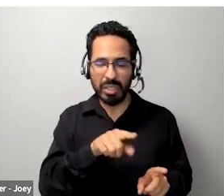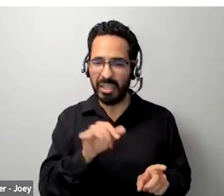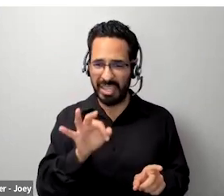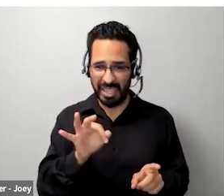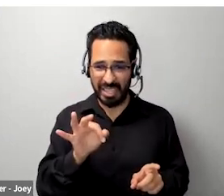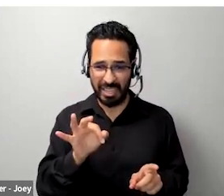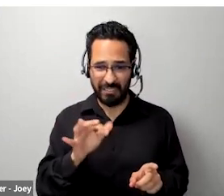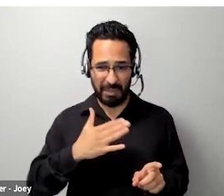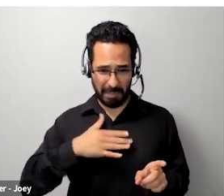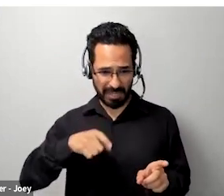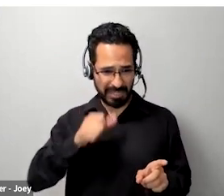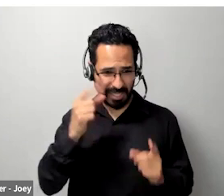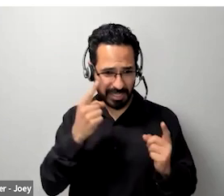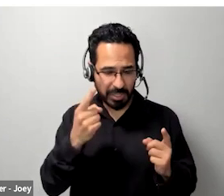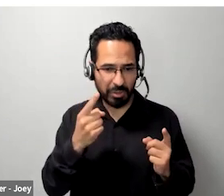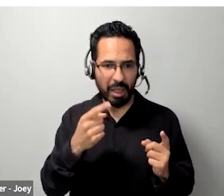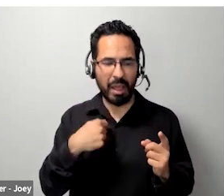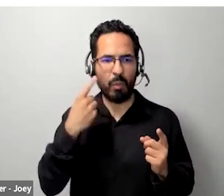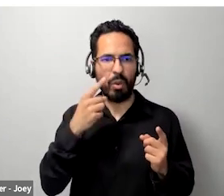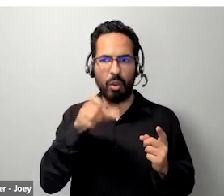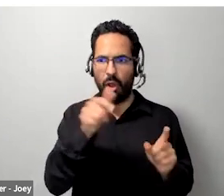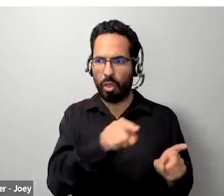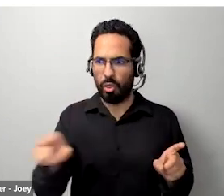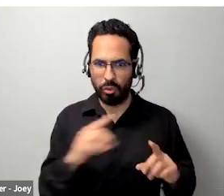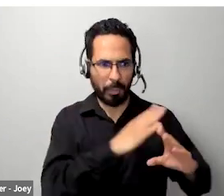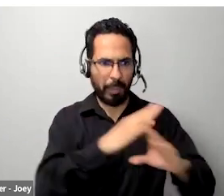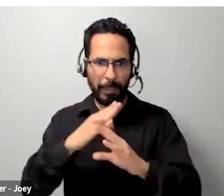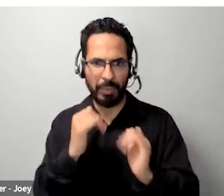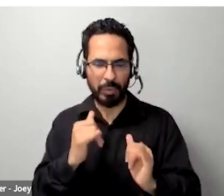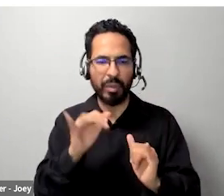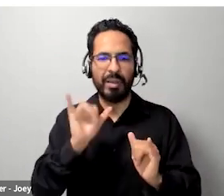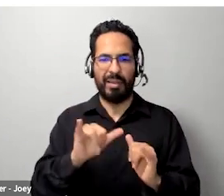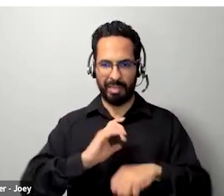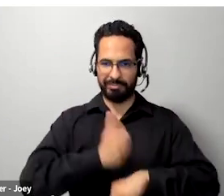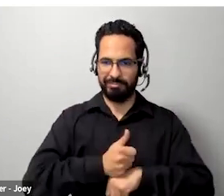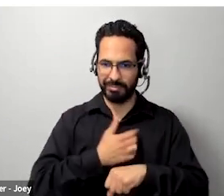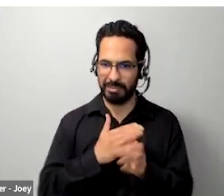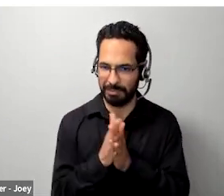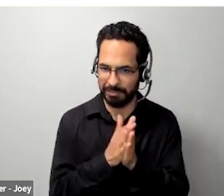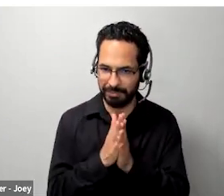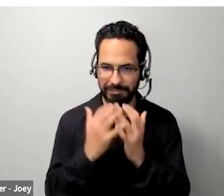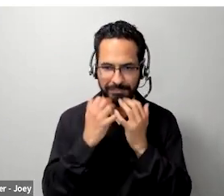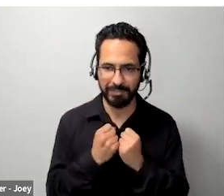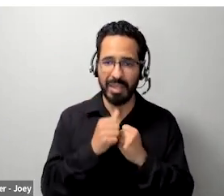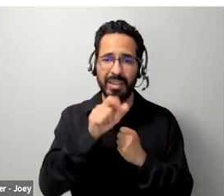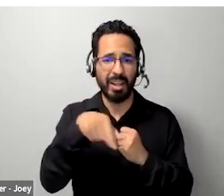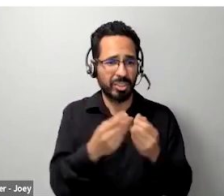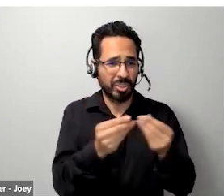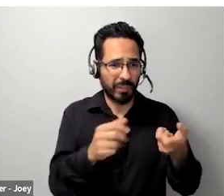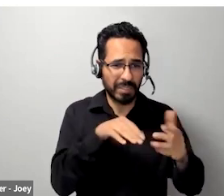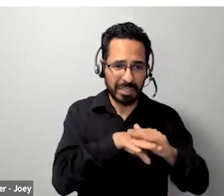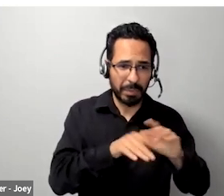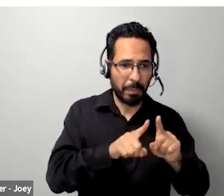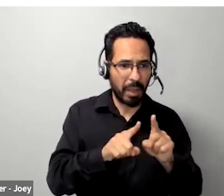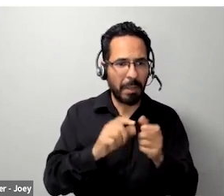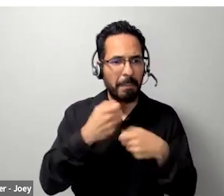how many millions more were being overlooked? And that's what really solidified my passion, not just solving for accessibility, but making it the default rather